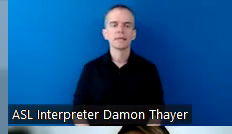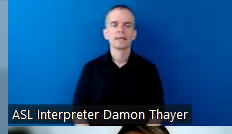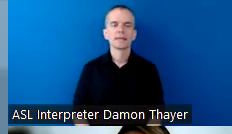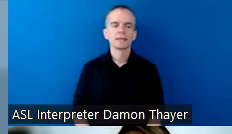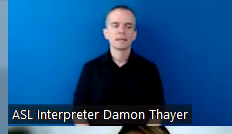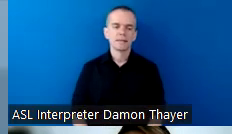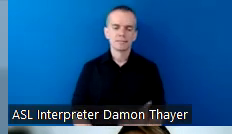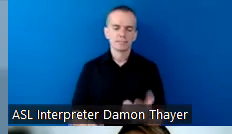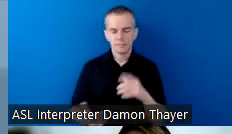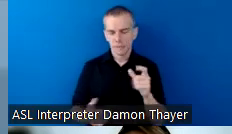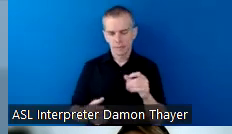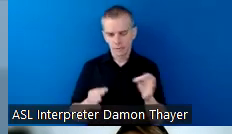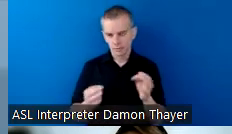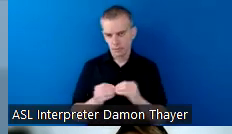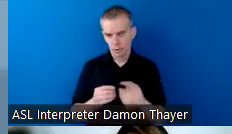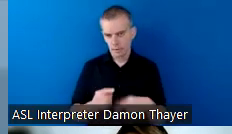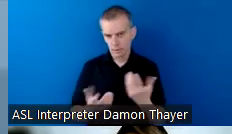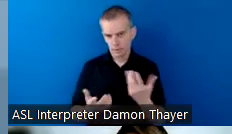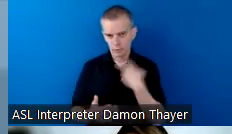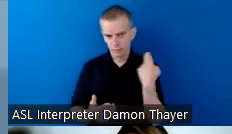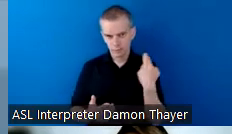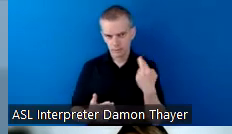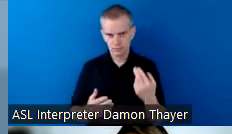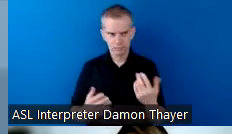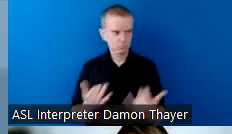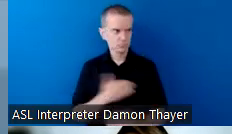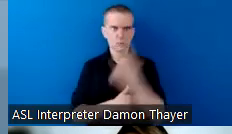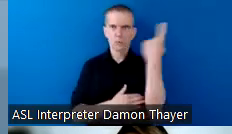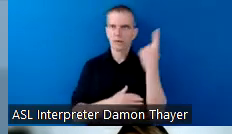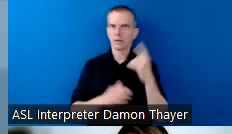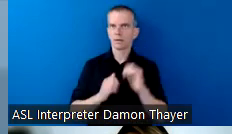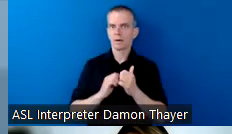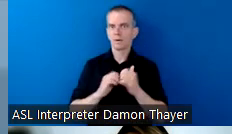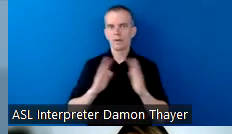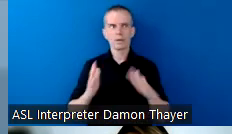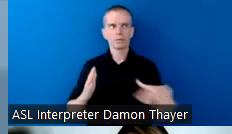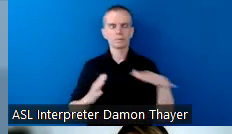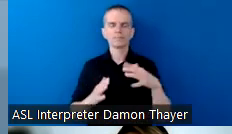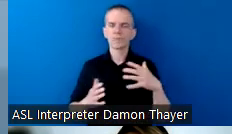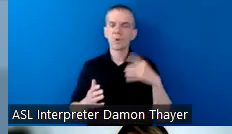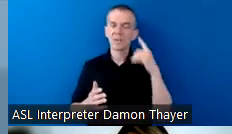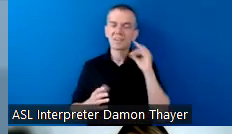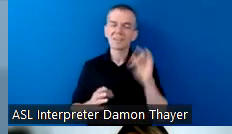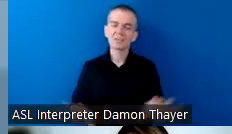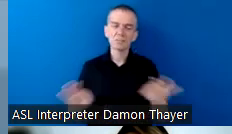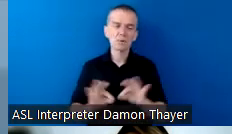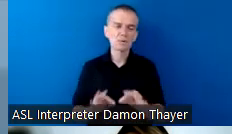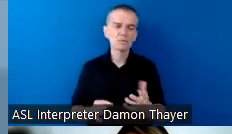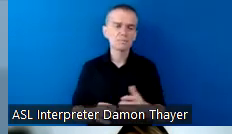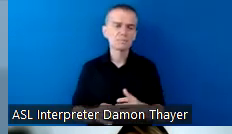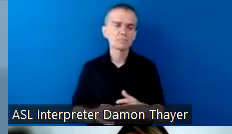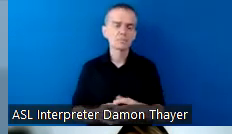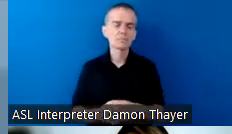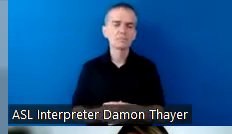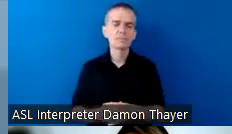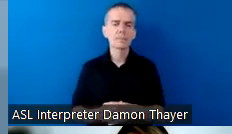to elaborate on the risks of that in the current housing market that we're in. So I think it is really important, but I